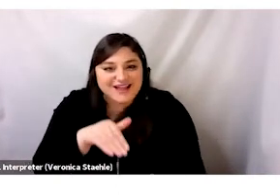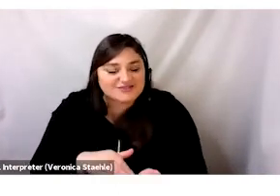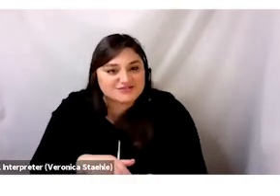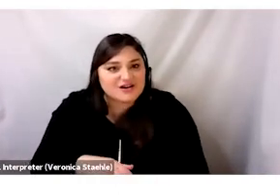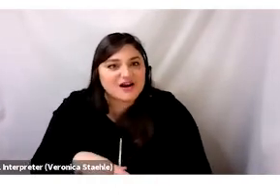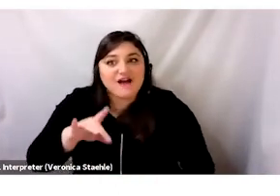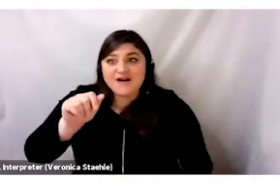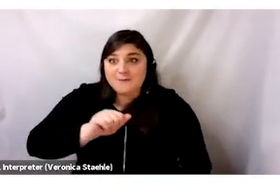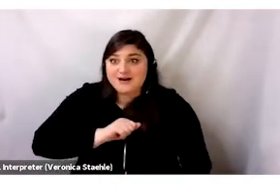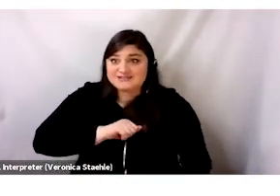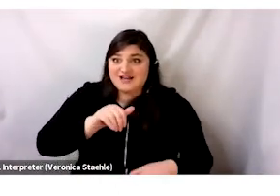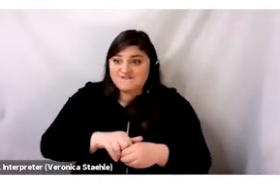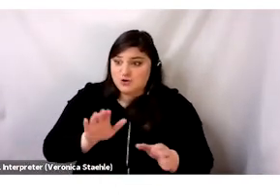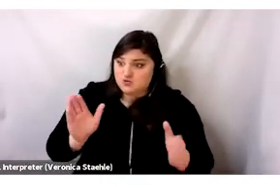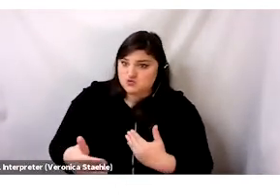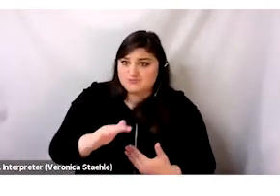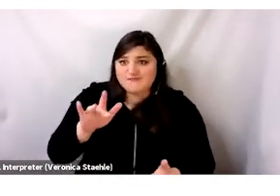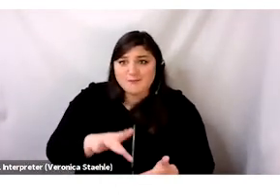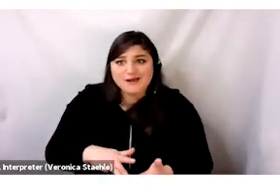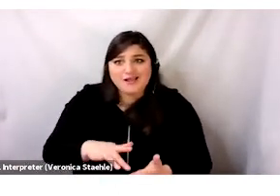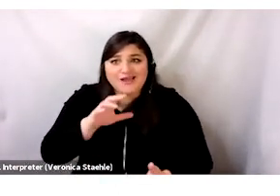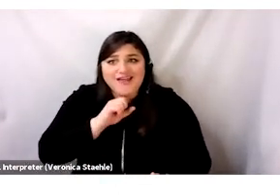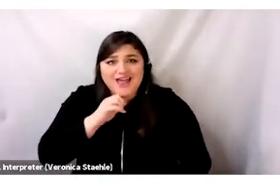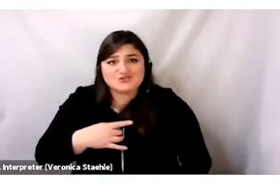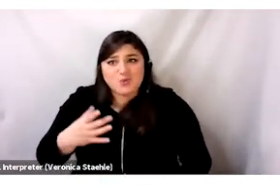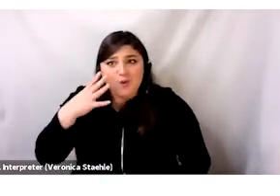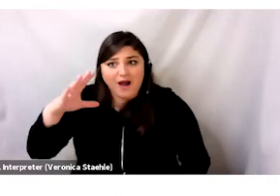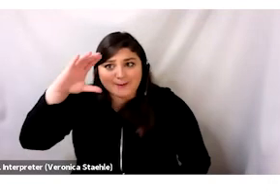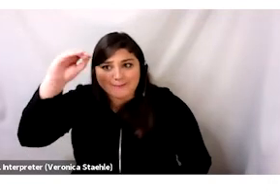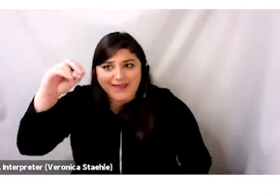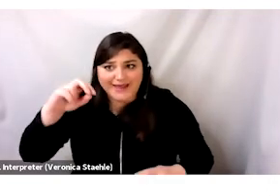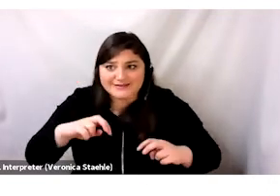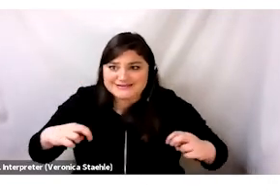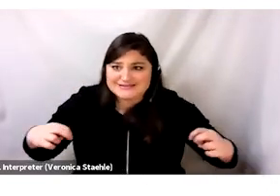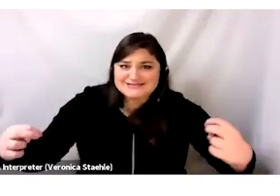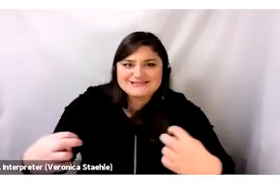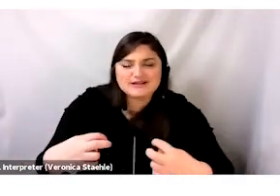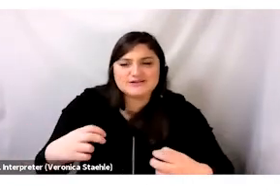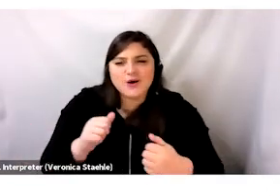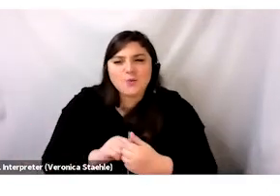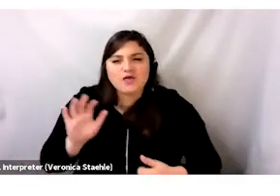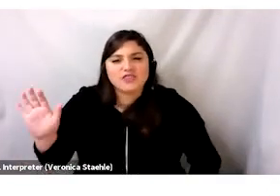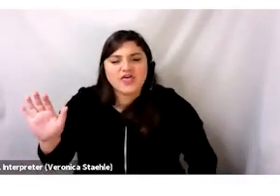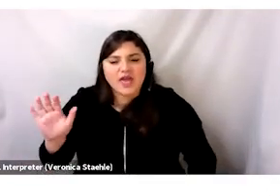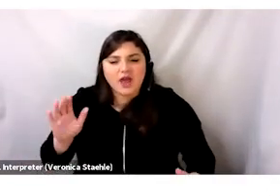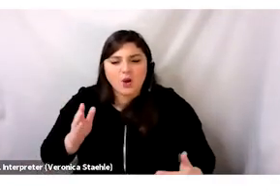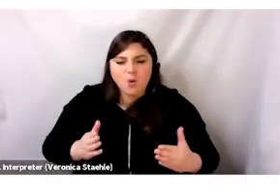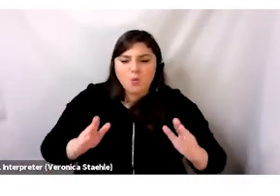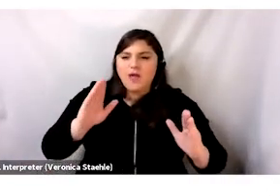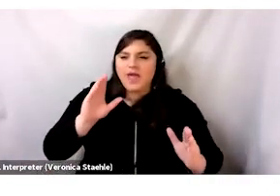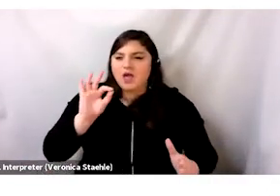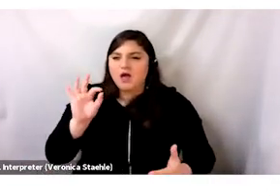suddenly surrounded by, an entire room full of middle-aged white men who had a very intense kind